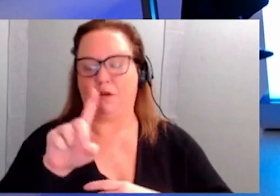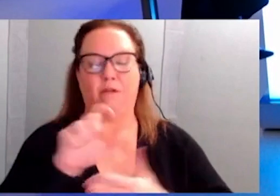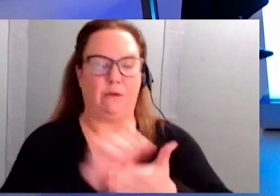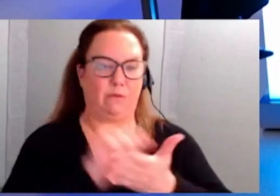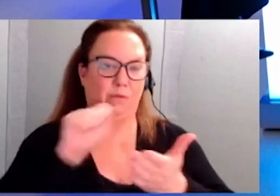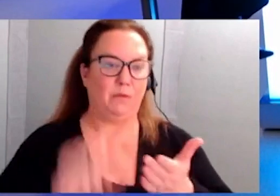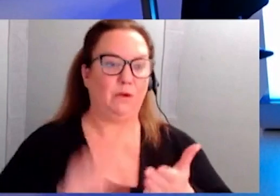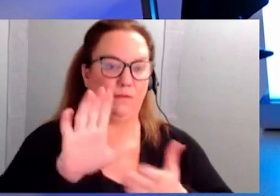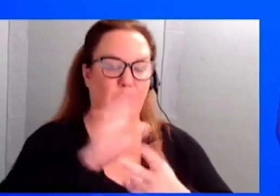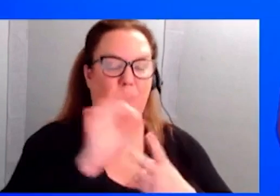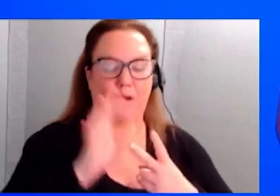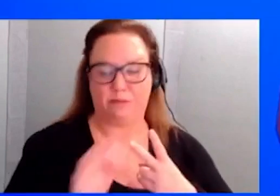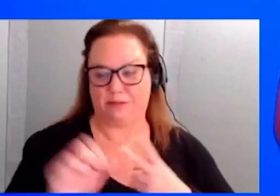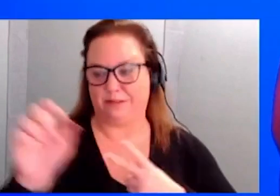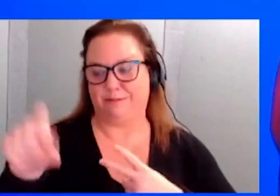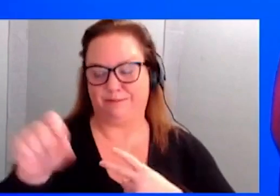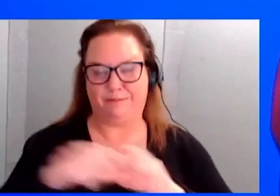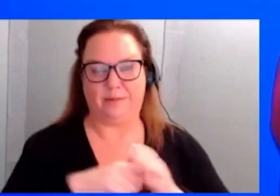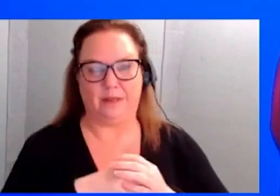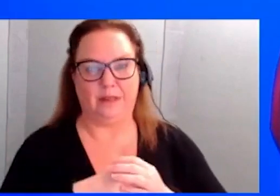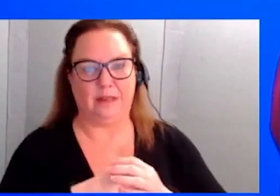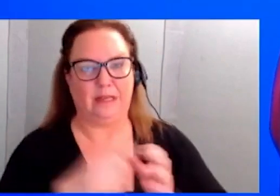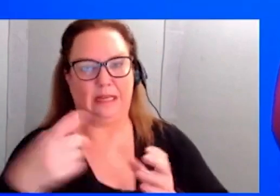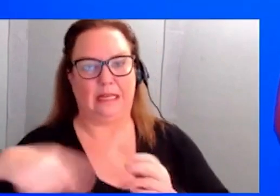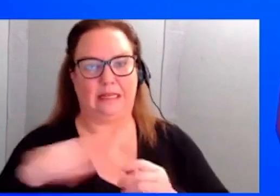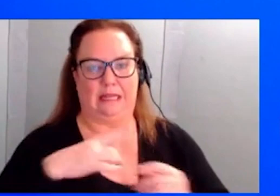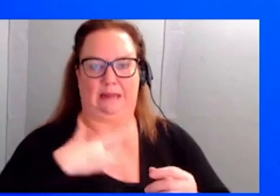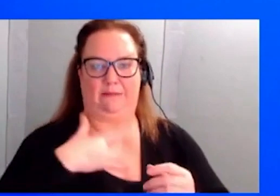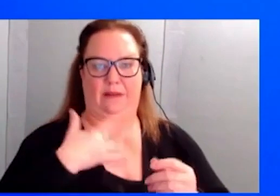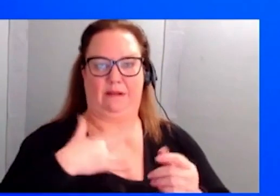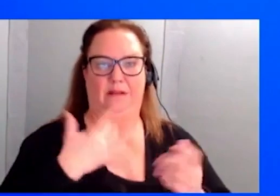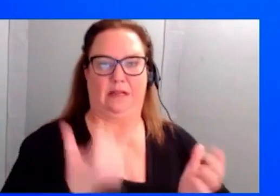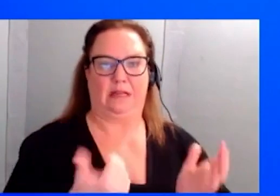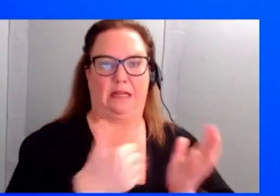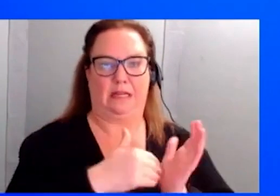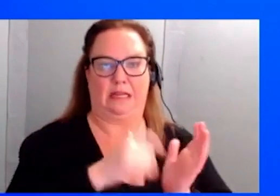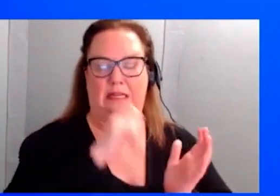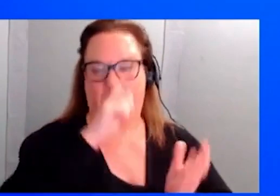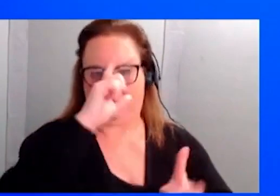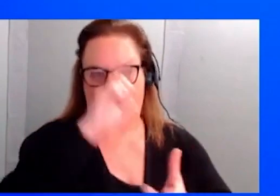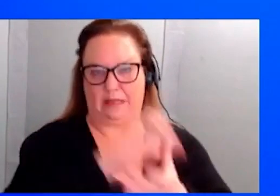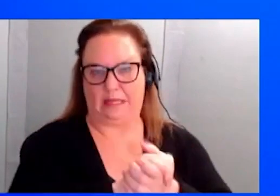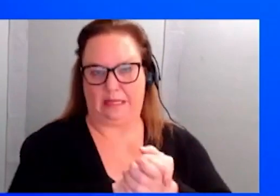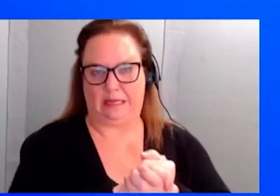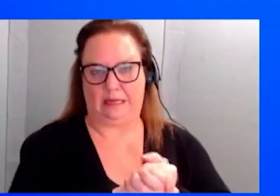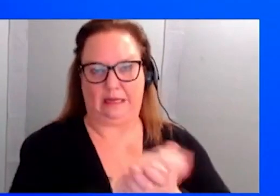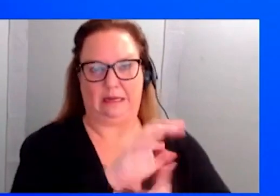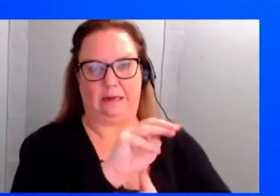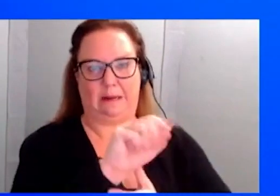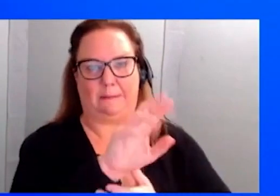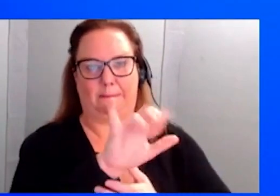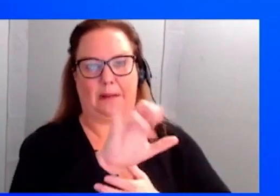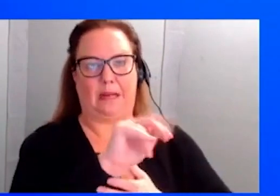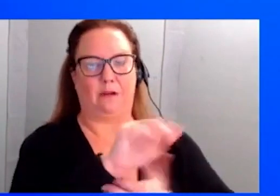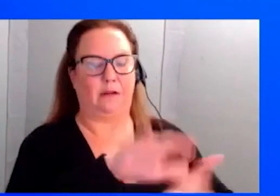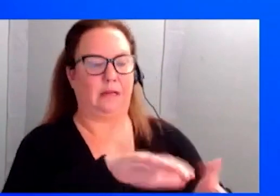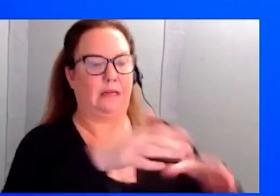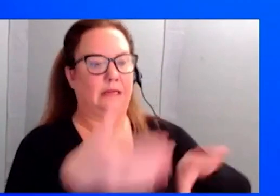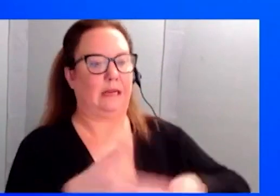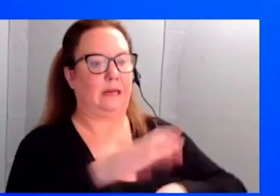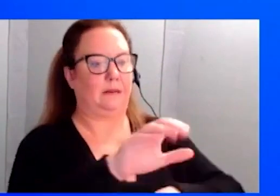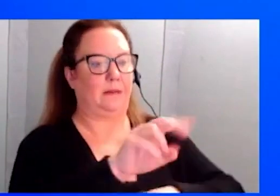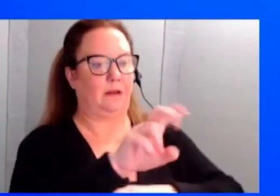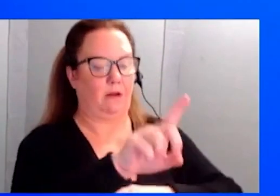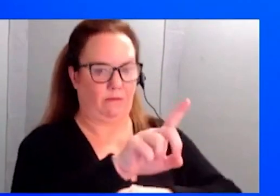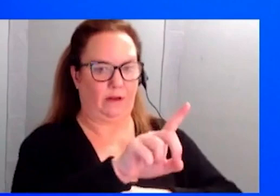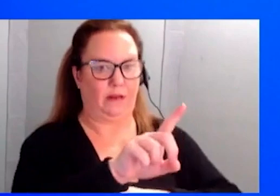another layer to that is they felt that, again, they don't believe that Marin passed because of COVID. They believe she may